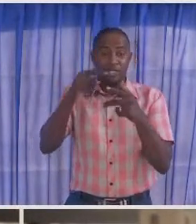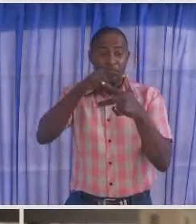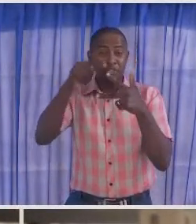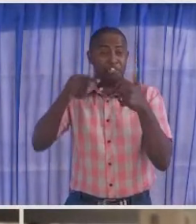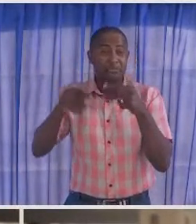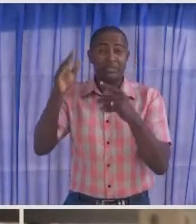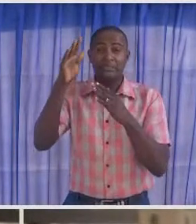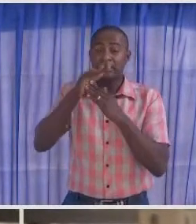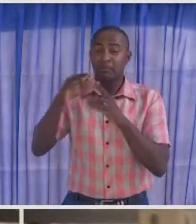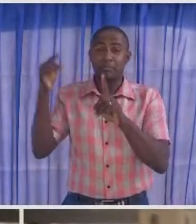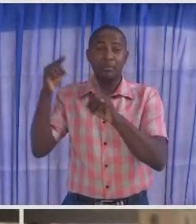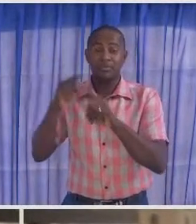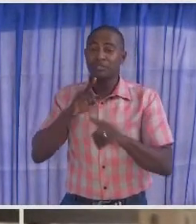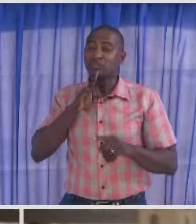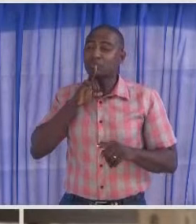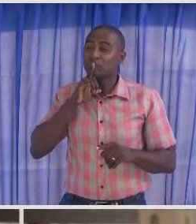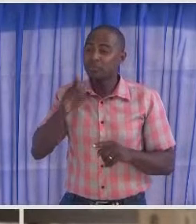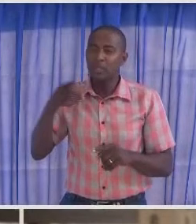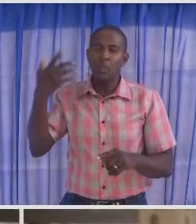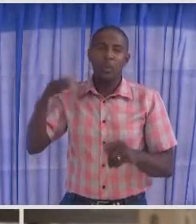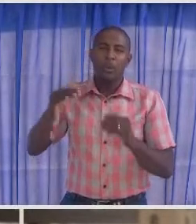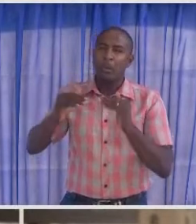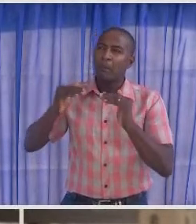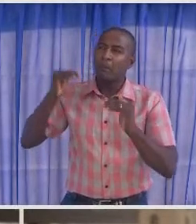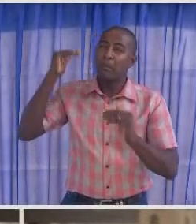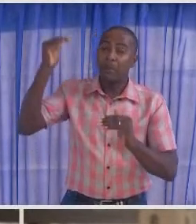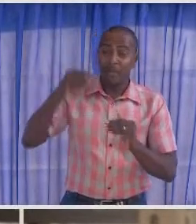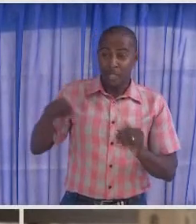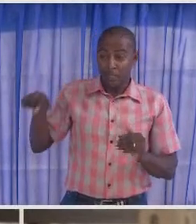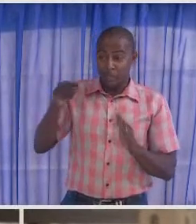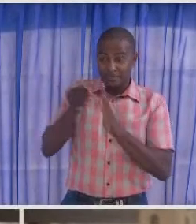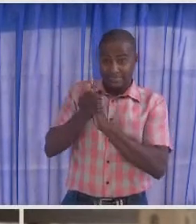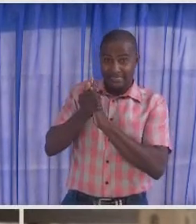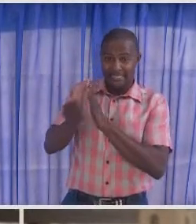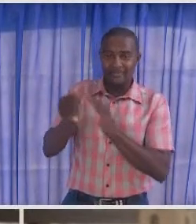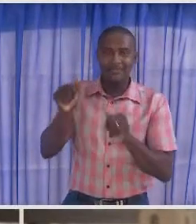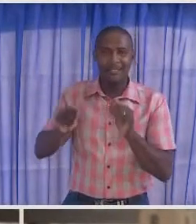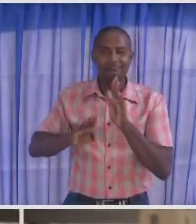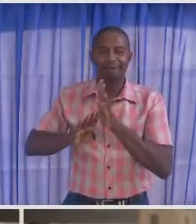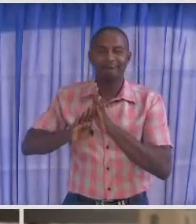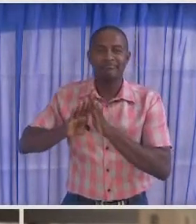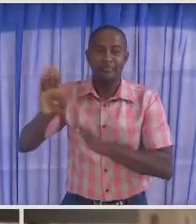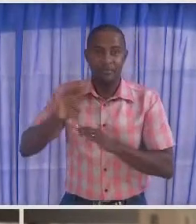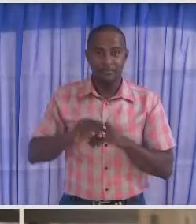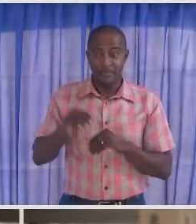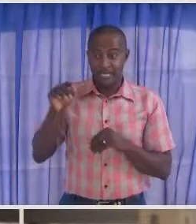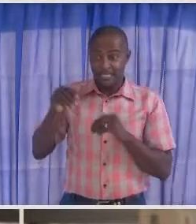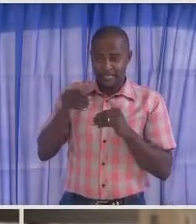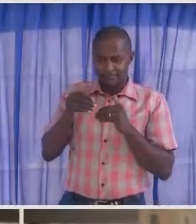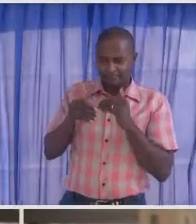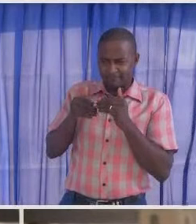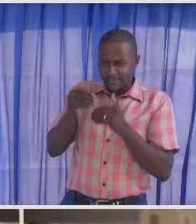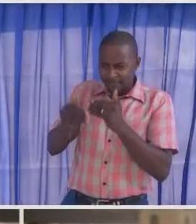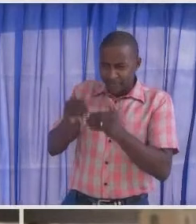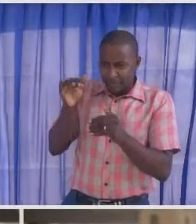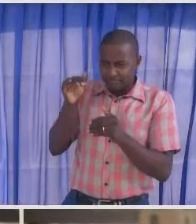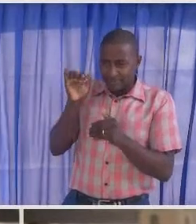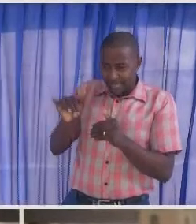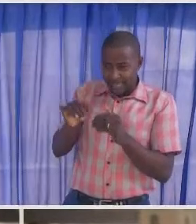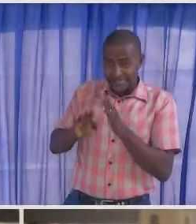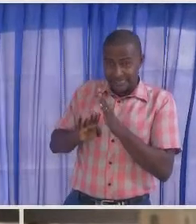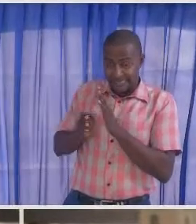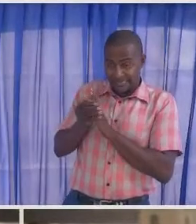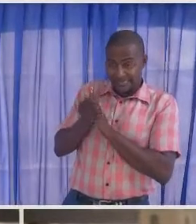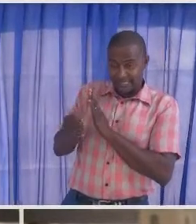purposes, is really, really priceless, as those skills can be developed. And the development of such skills is what will spin off